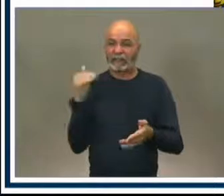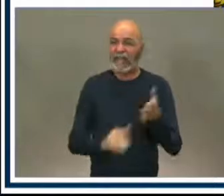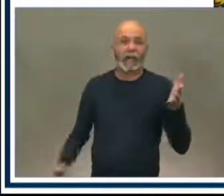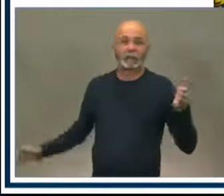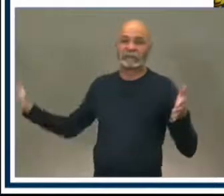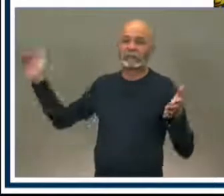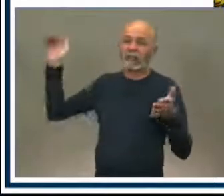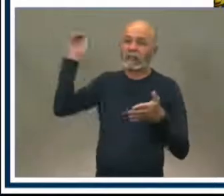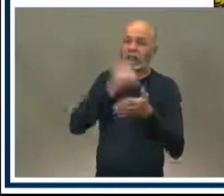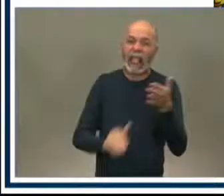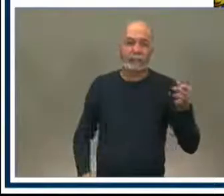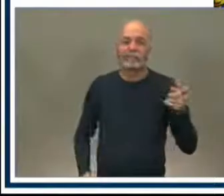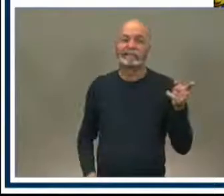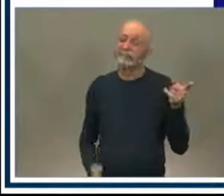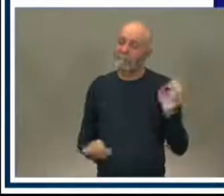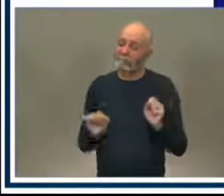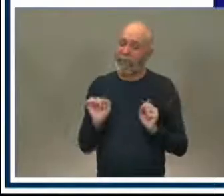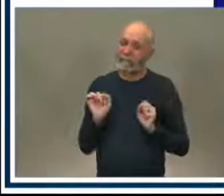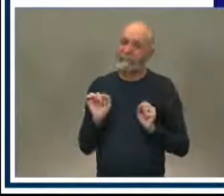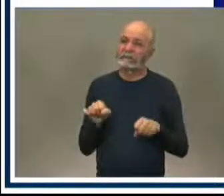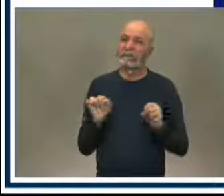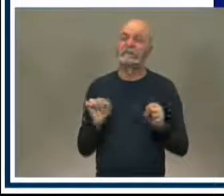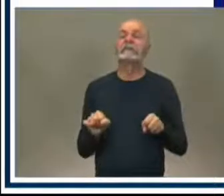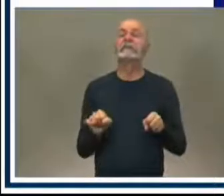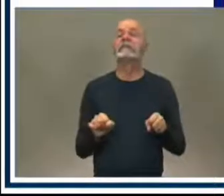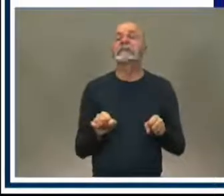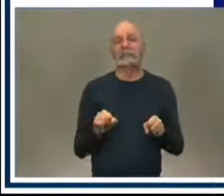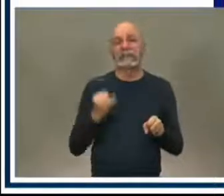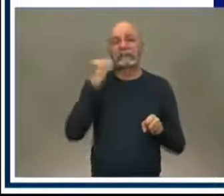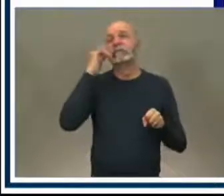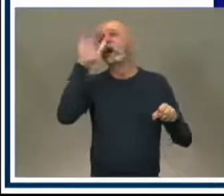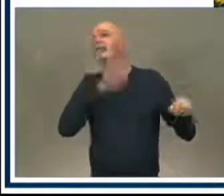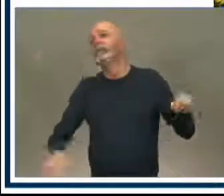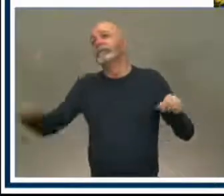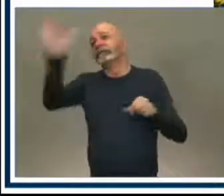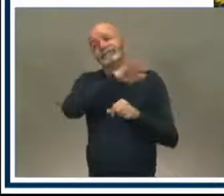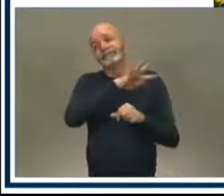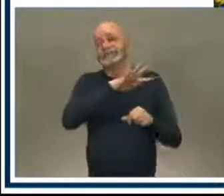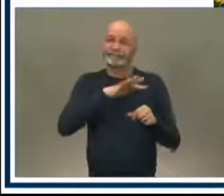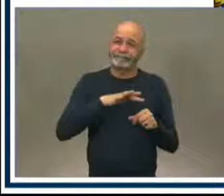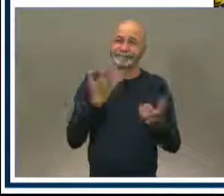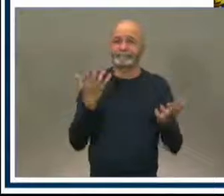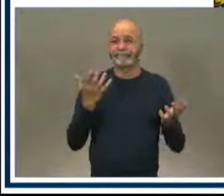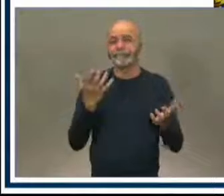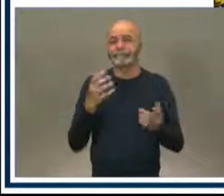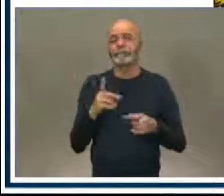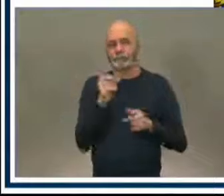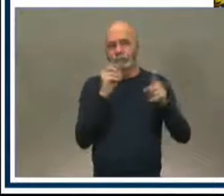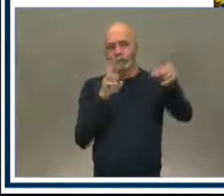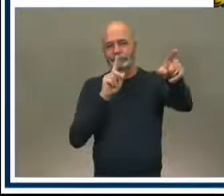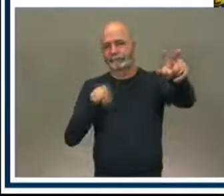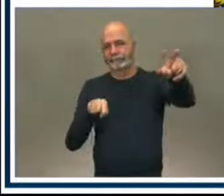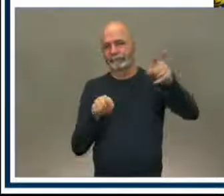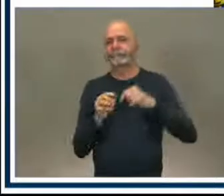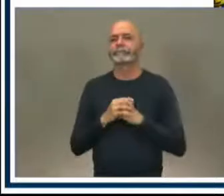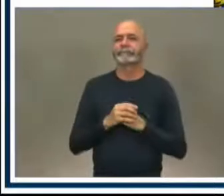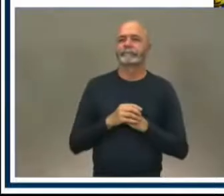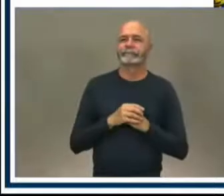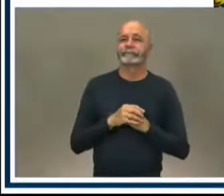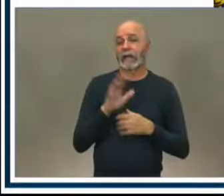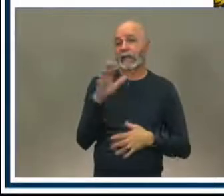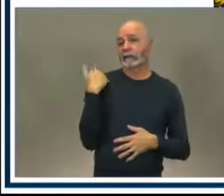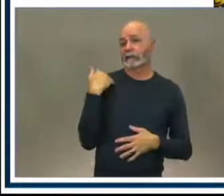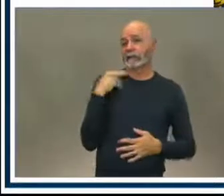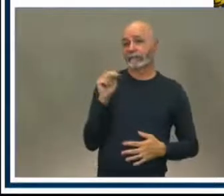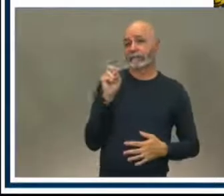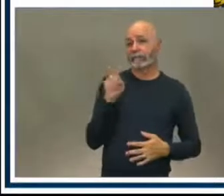yeah. Across all the sectors and employers, yes. I just want to add, but remember, these are preliminary numbers. We've got the month of November where we have